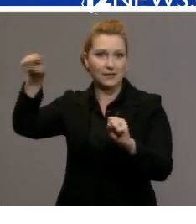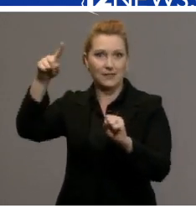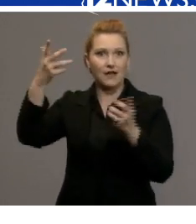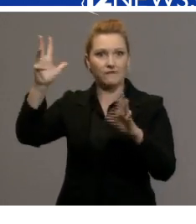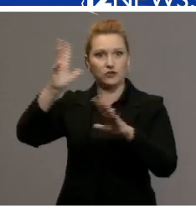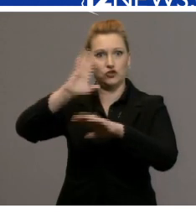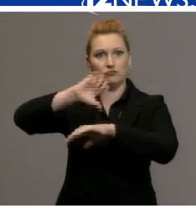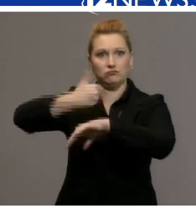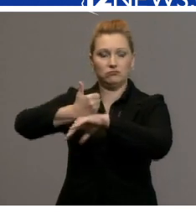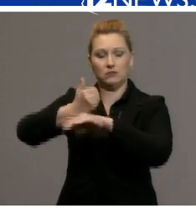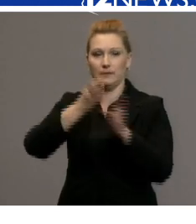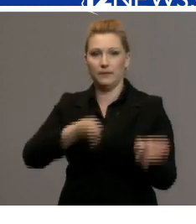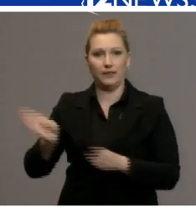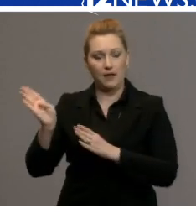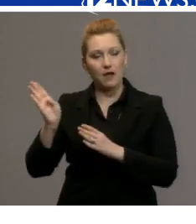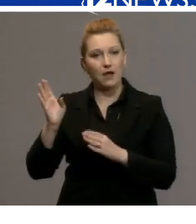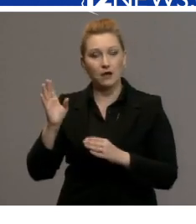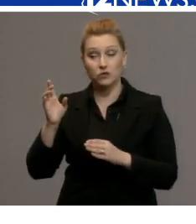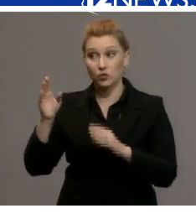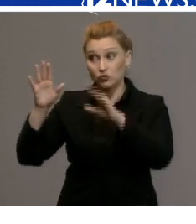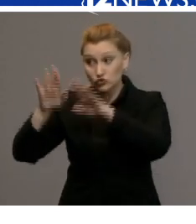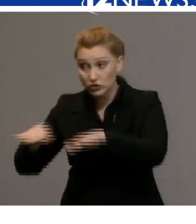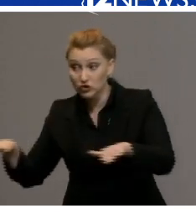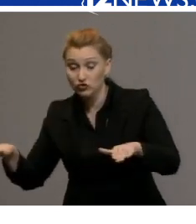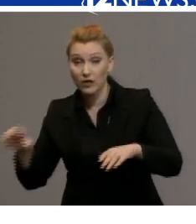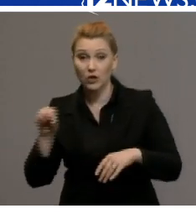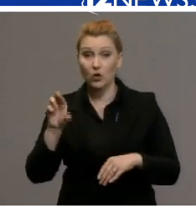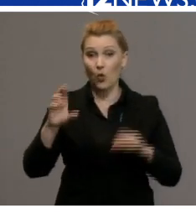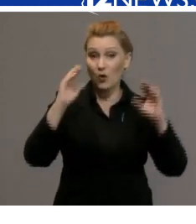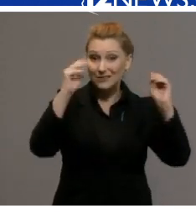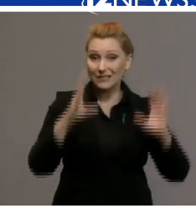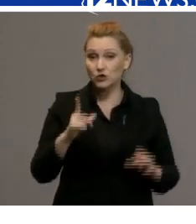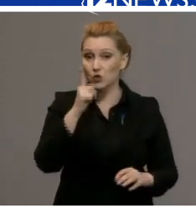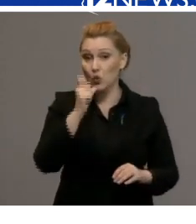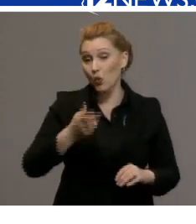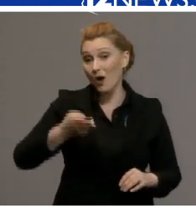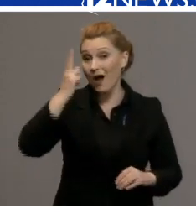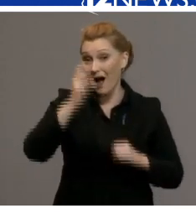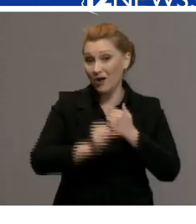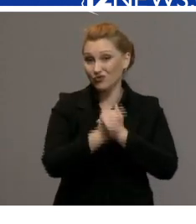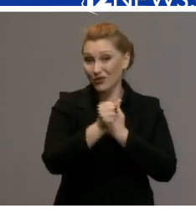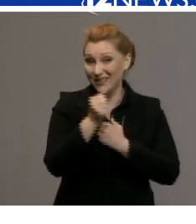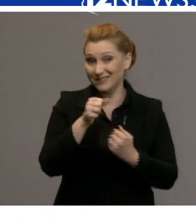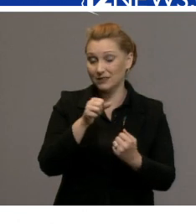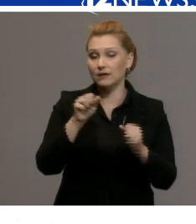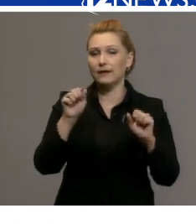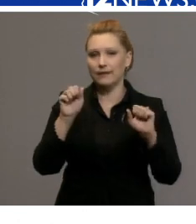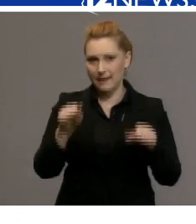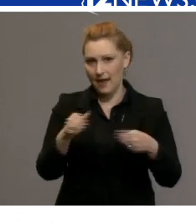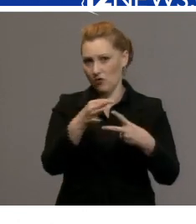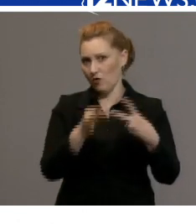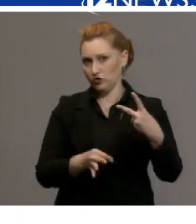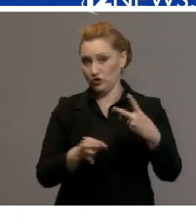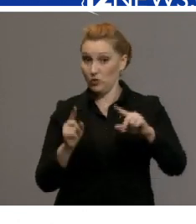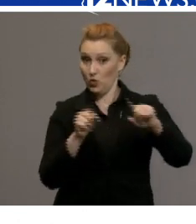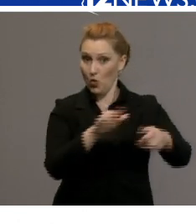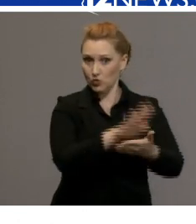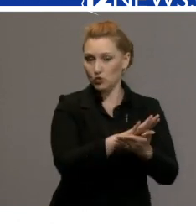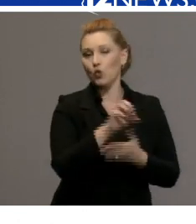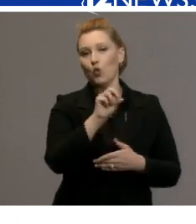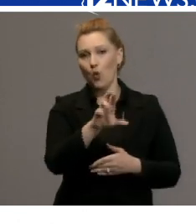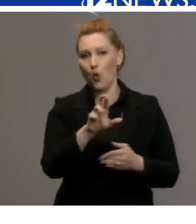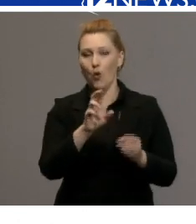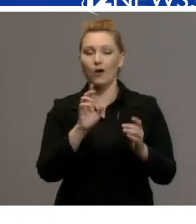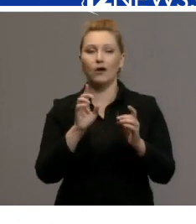children or teachers that are at risk can either do distance or virtual learning, that there are opportunities to reduce